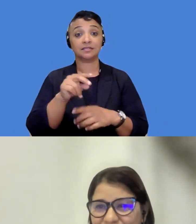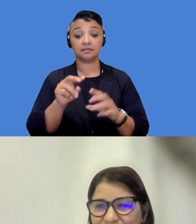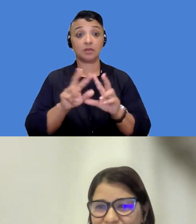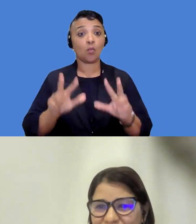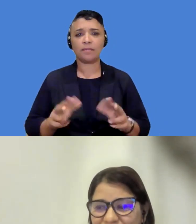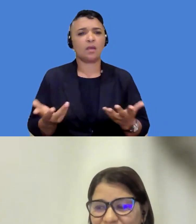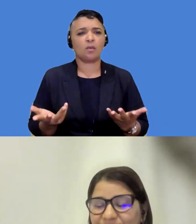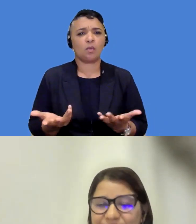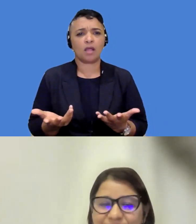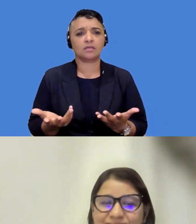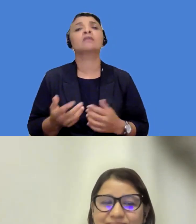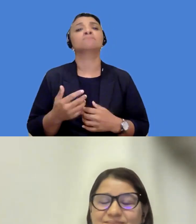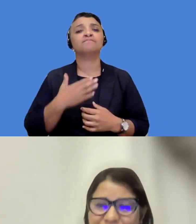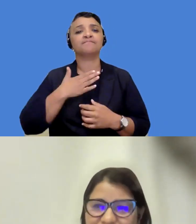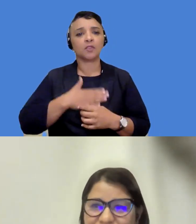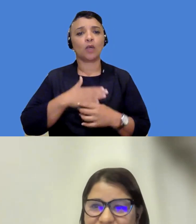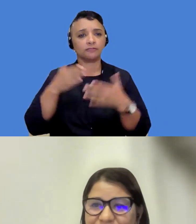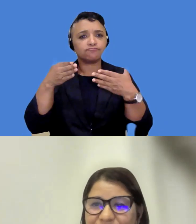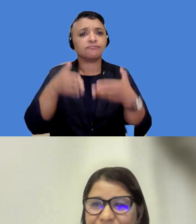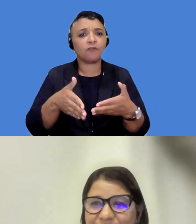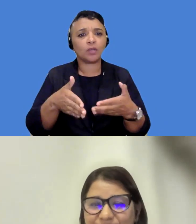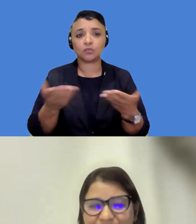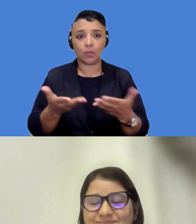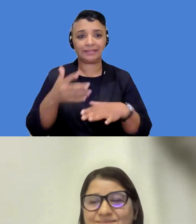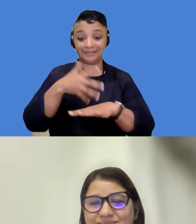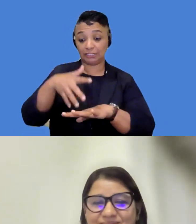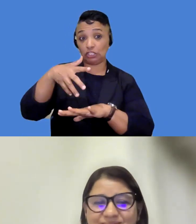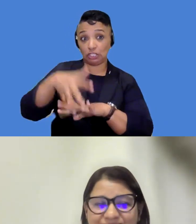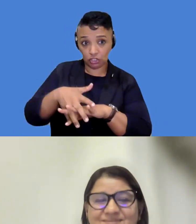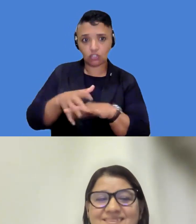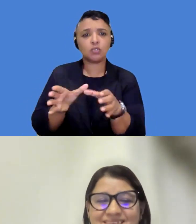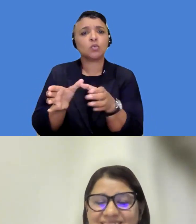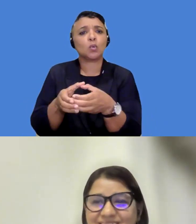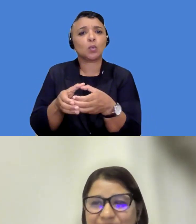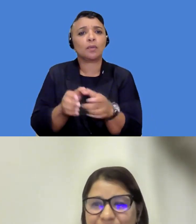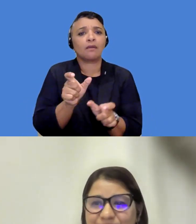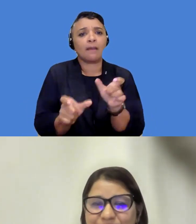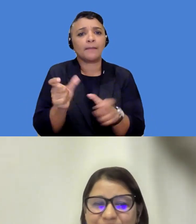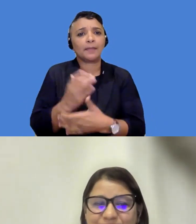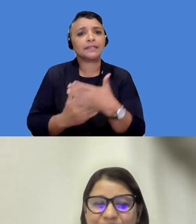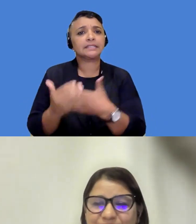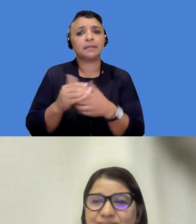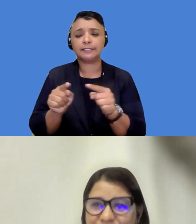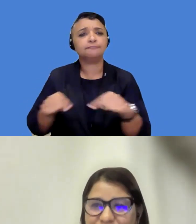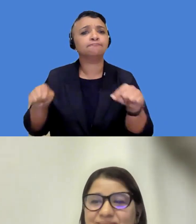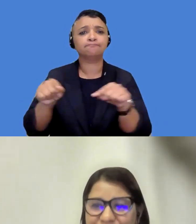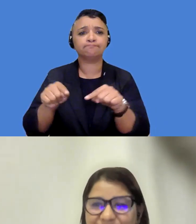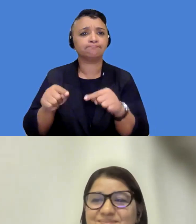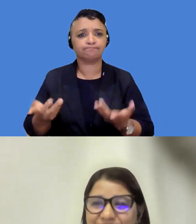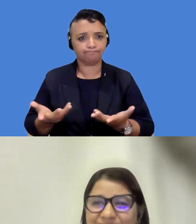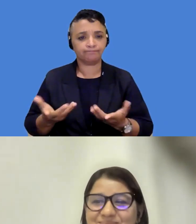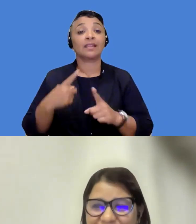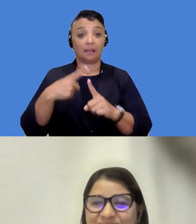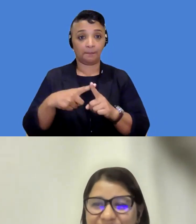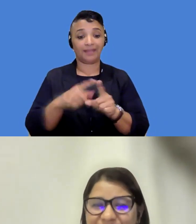be specifically addressing Indigenous groups of persons with disabilities and persons